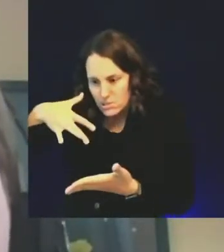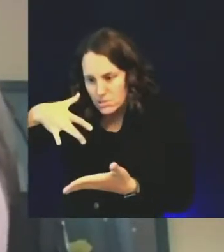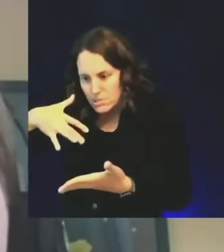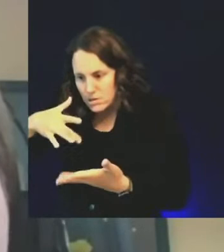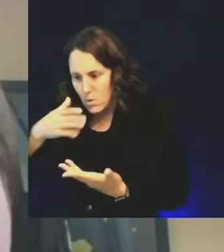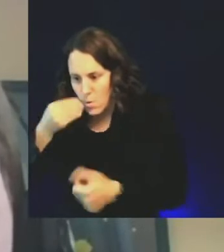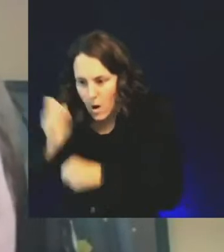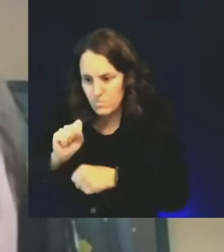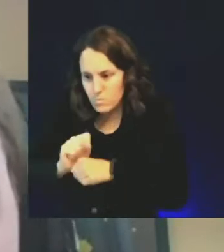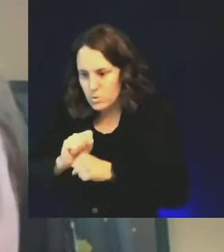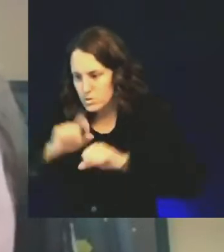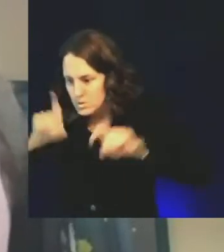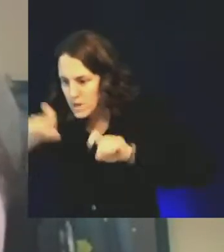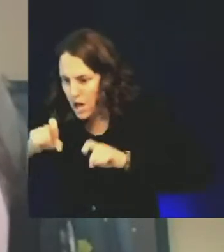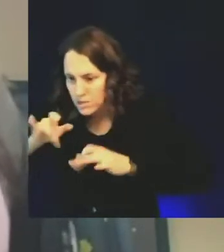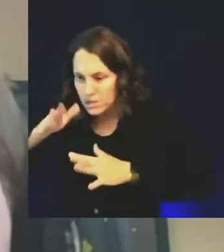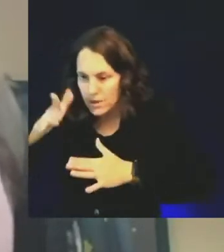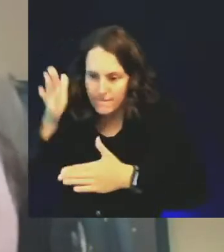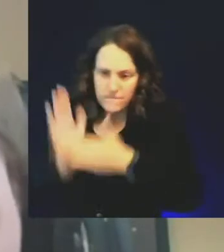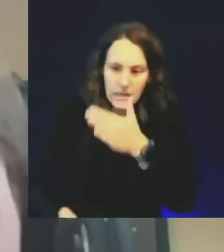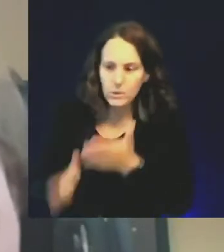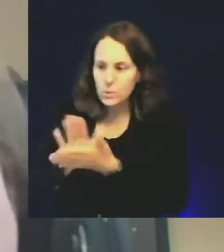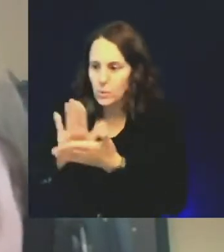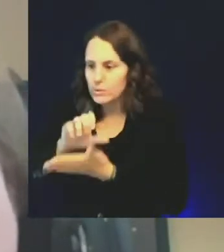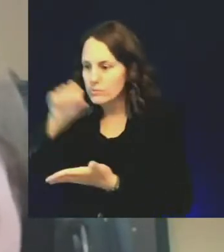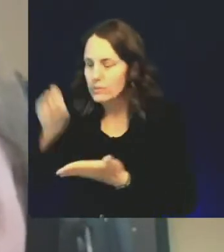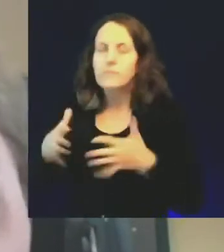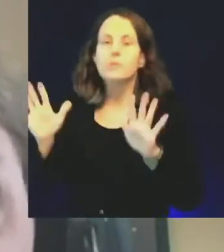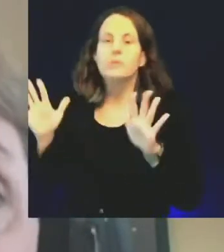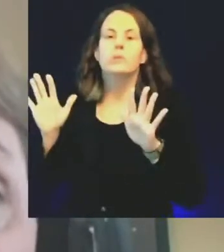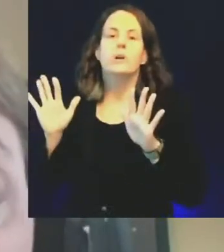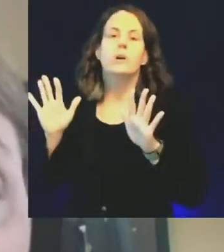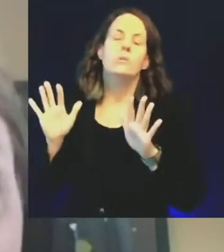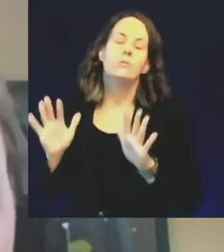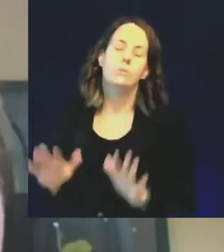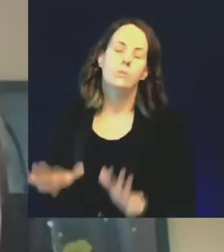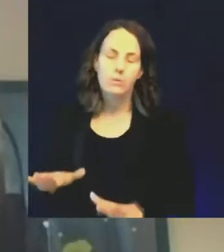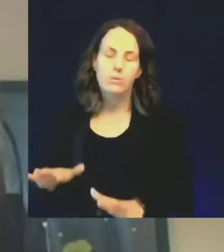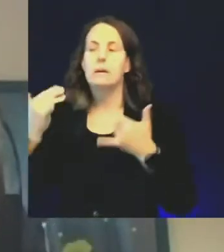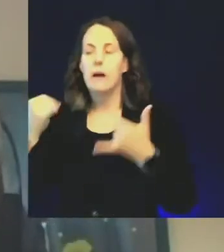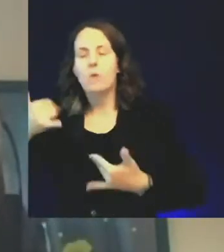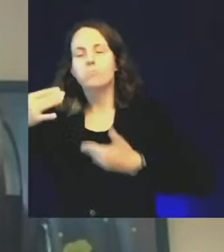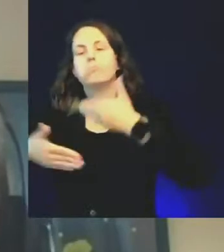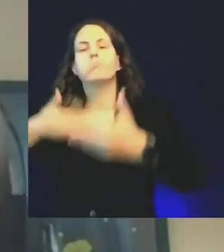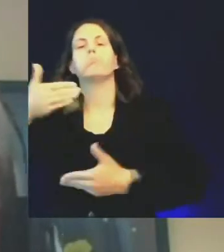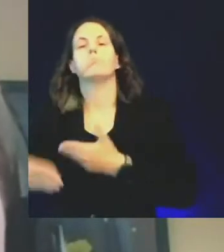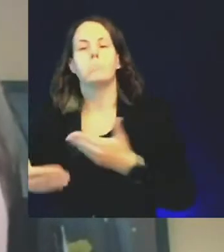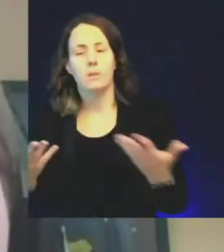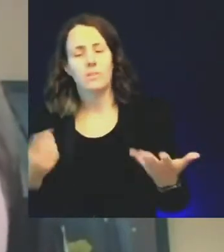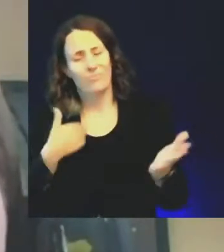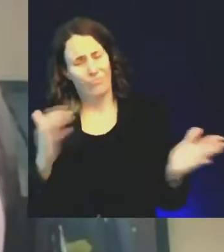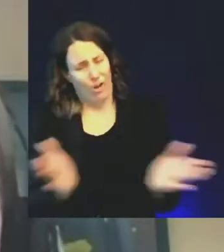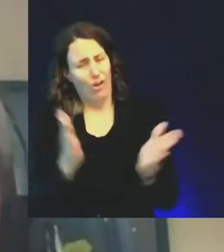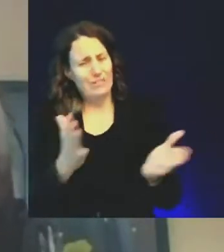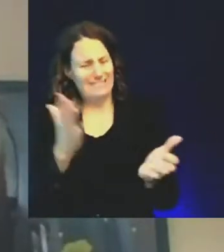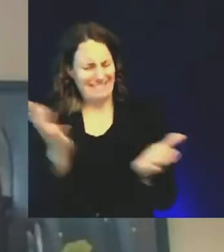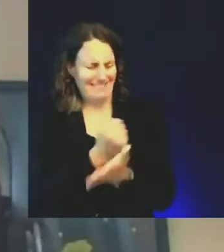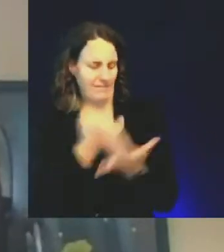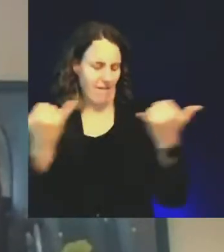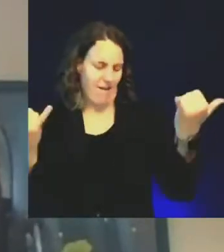those are all opportunities. We also know not everybody's in university or school at that age. And